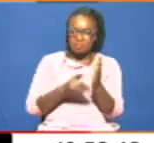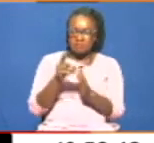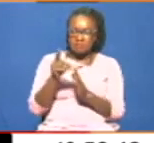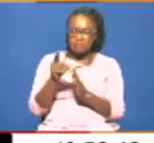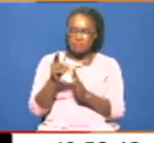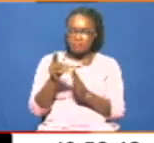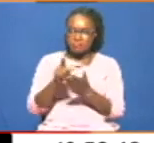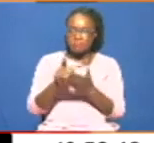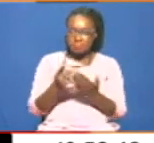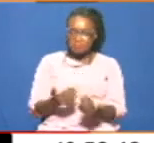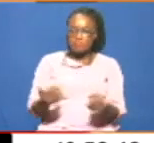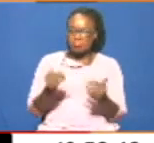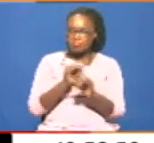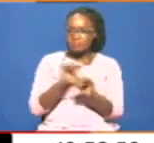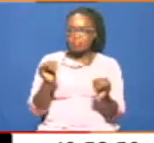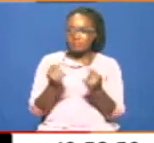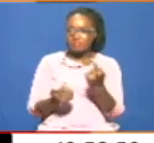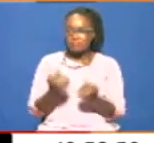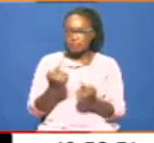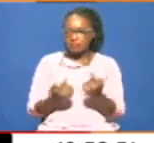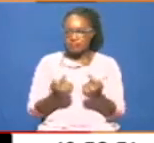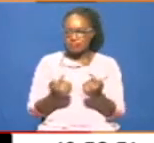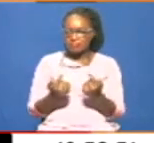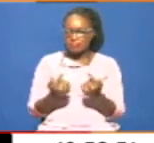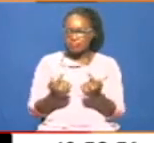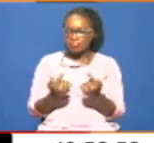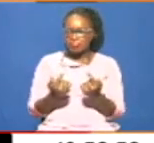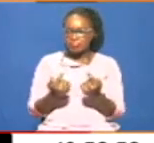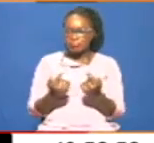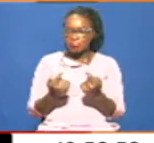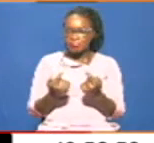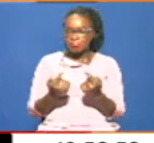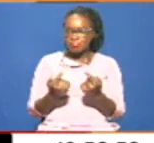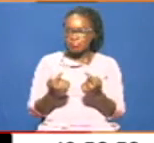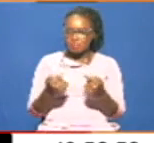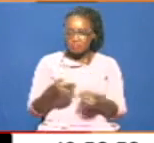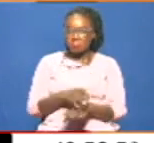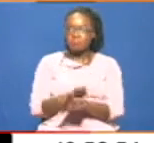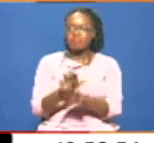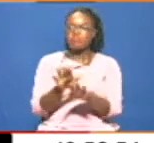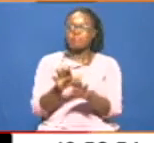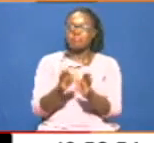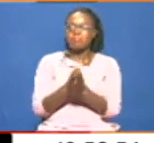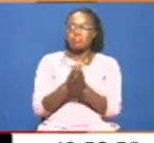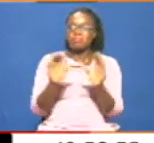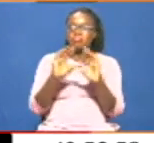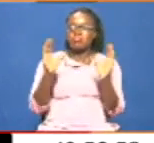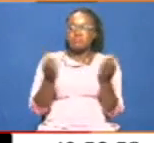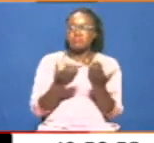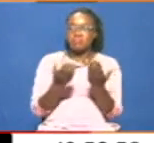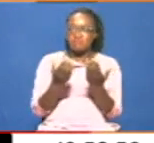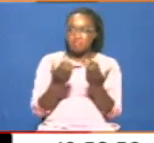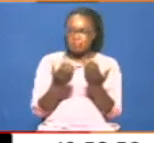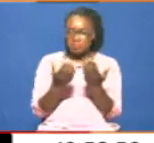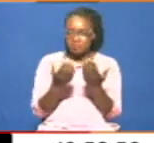loan products for clean cooking, have to be aligned with now this global narrative of clean